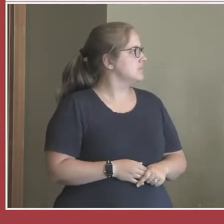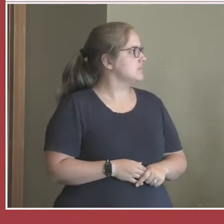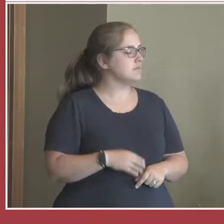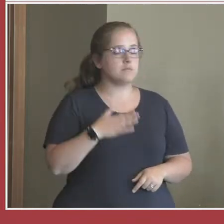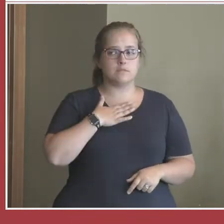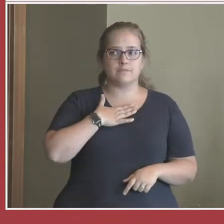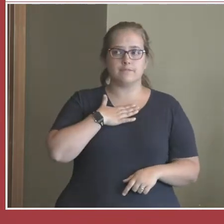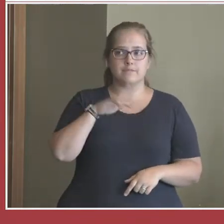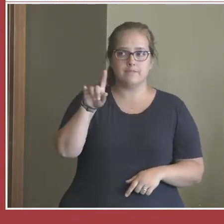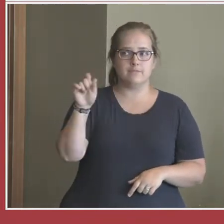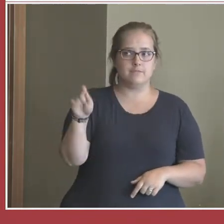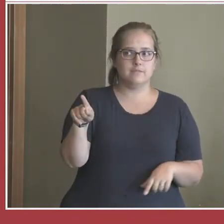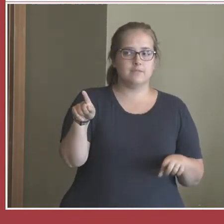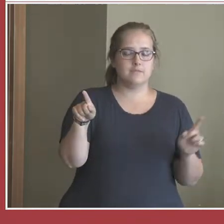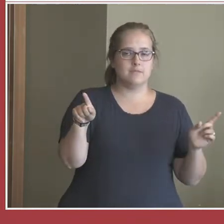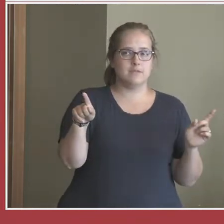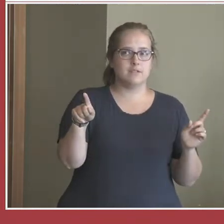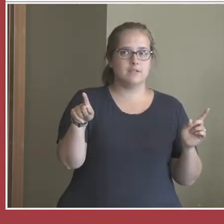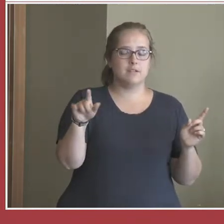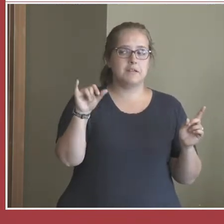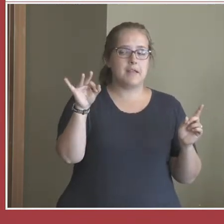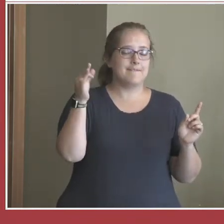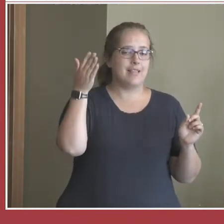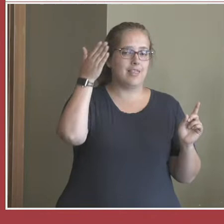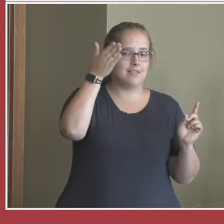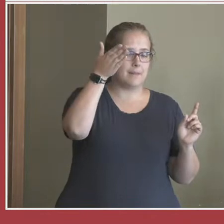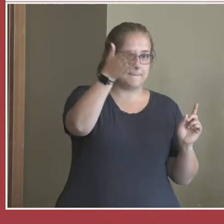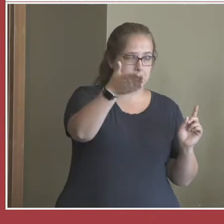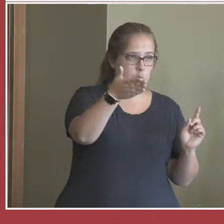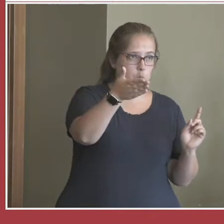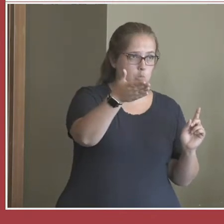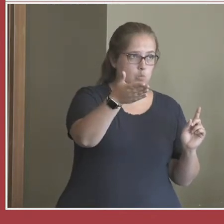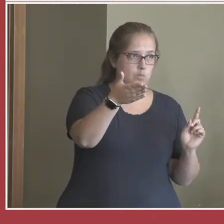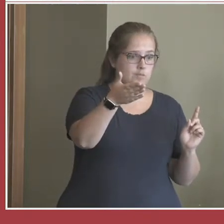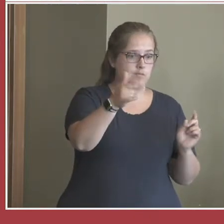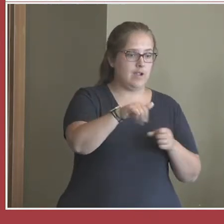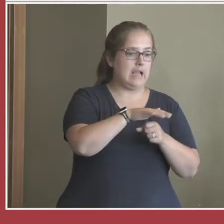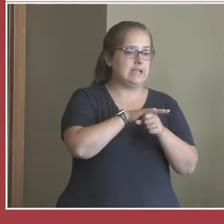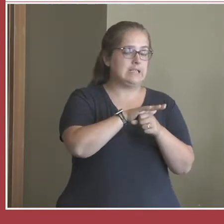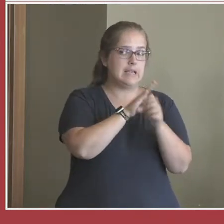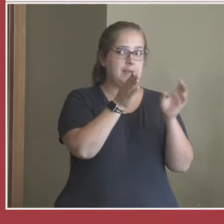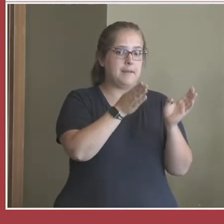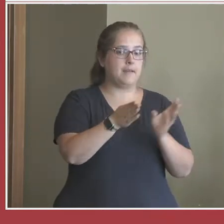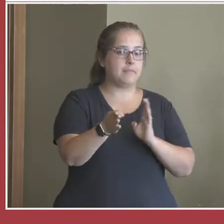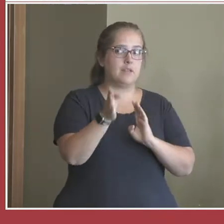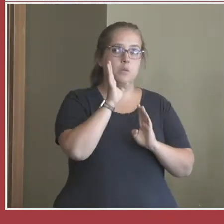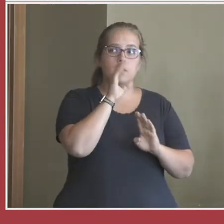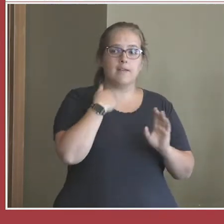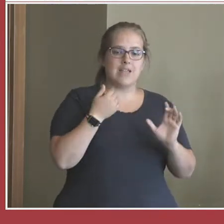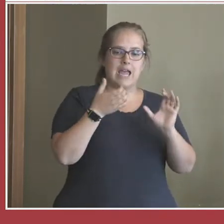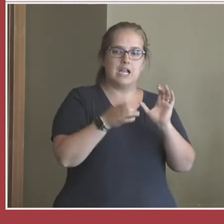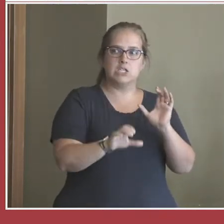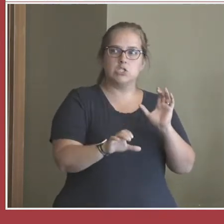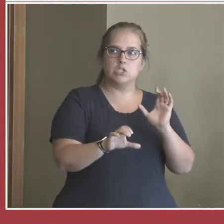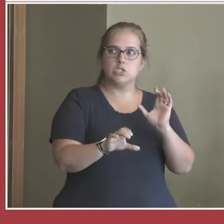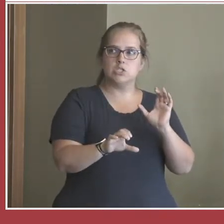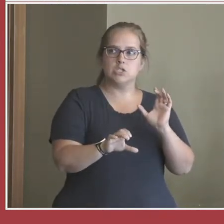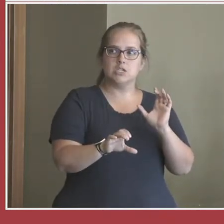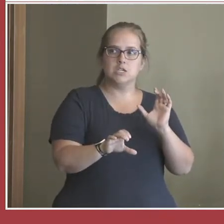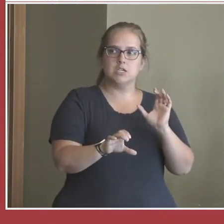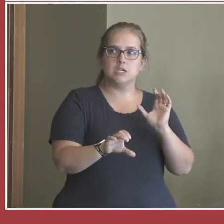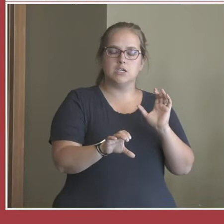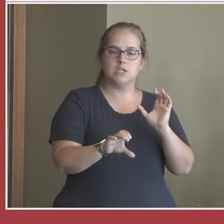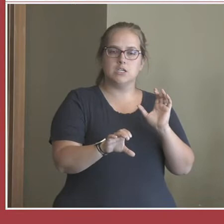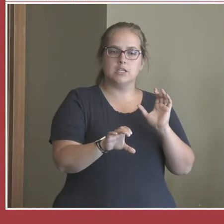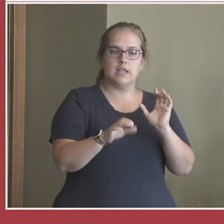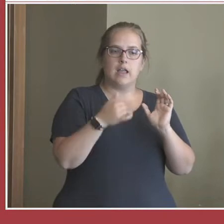My question is if at some point these same plans are going to go have a chance for Chris Boyd to maybe